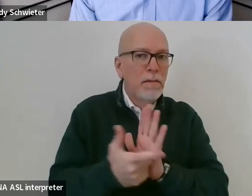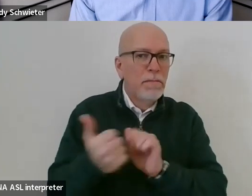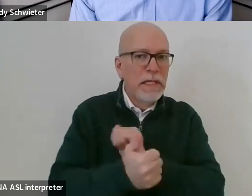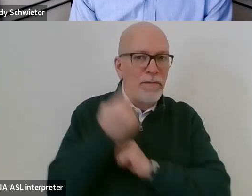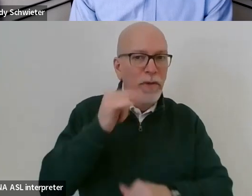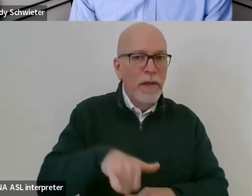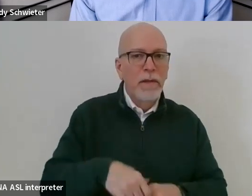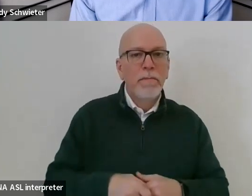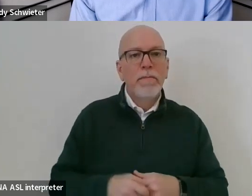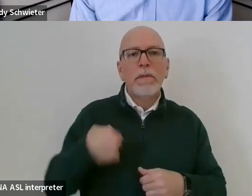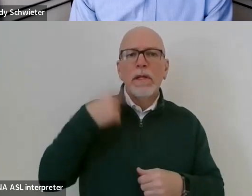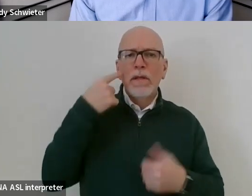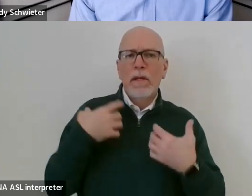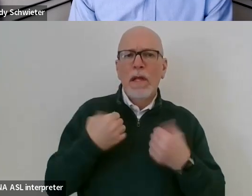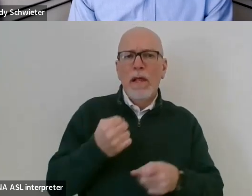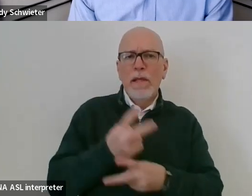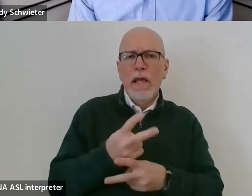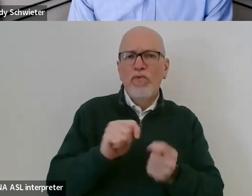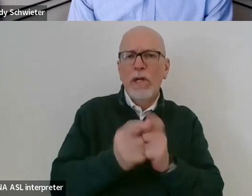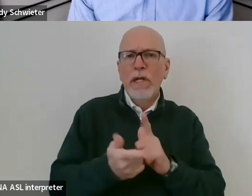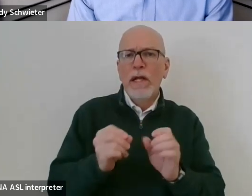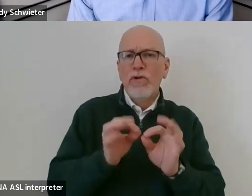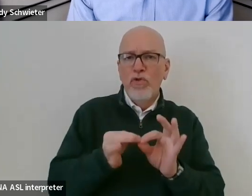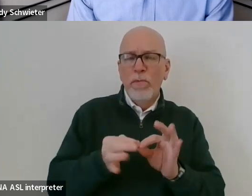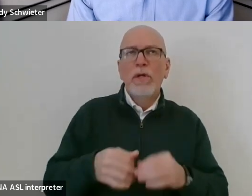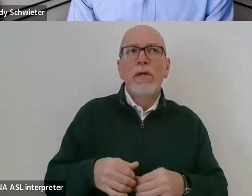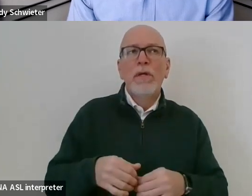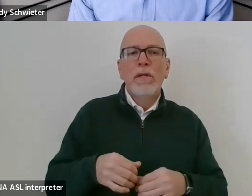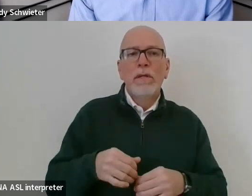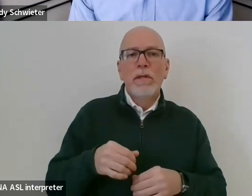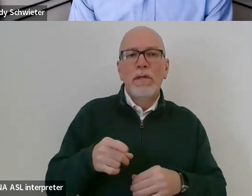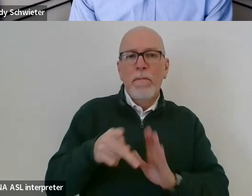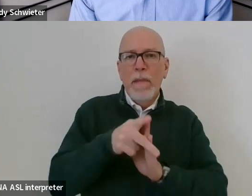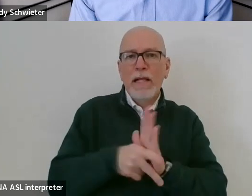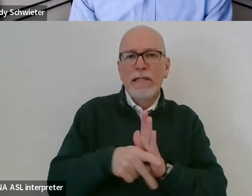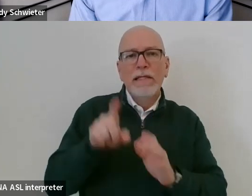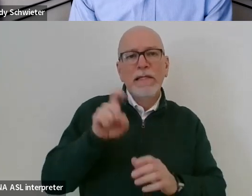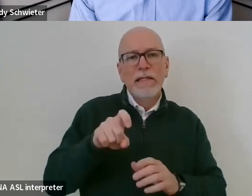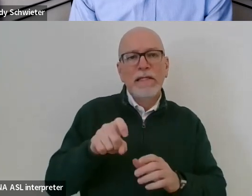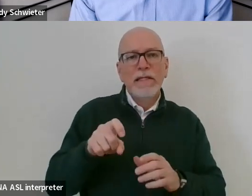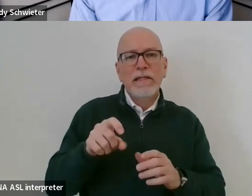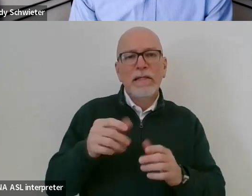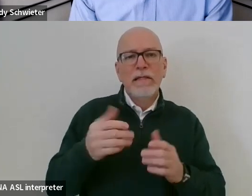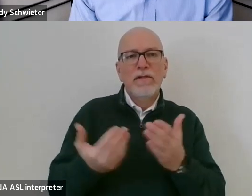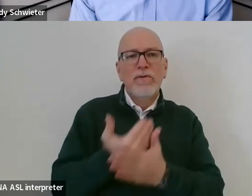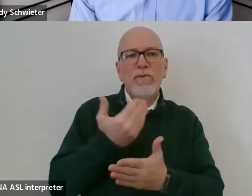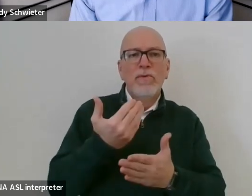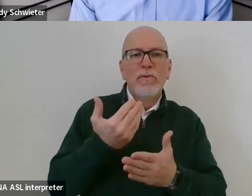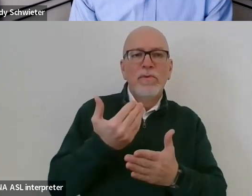I think that healthcare translation and interpreting policy needs a new grand narrative and